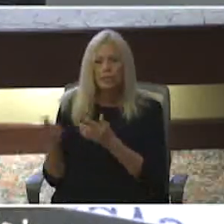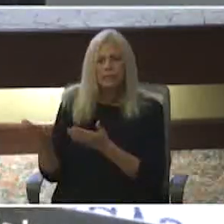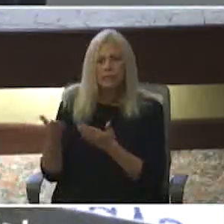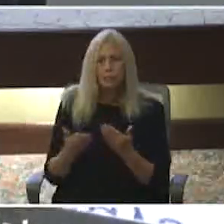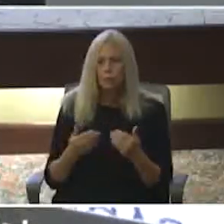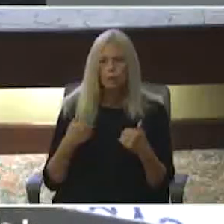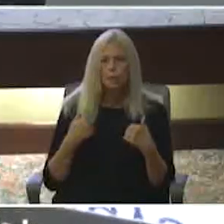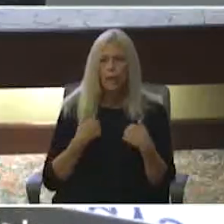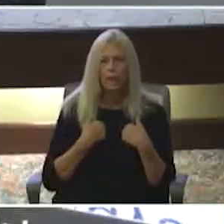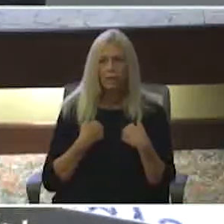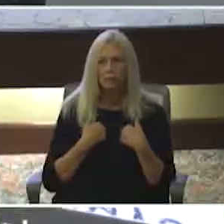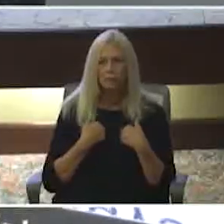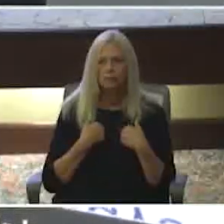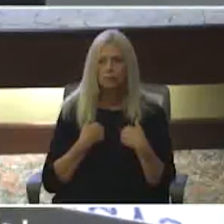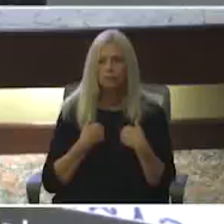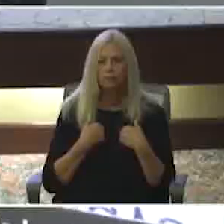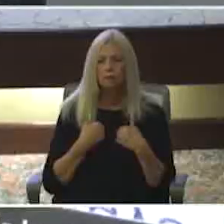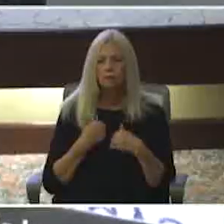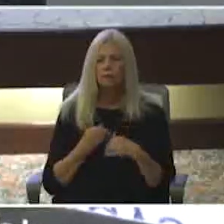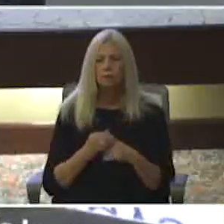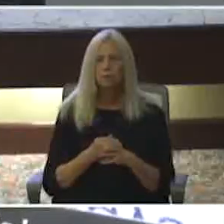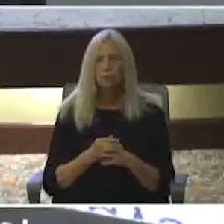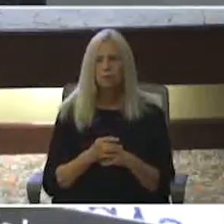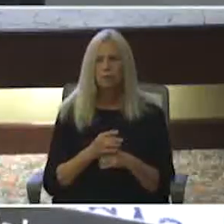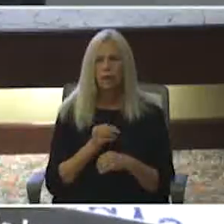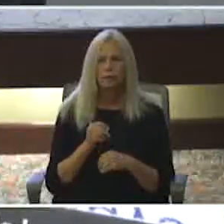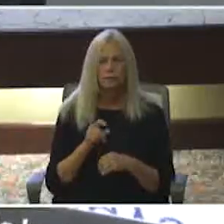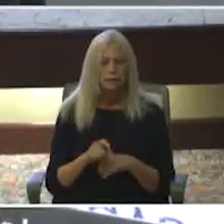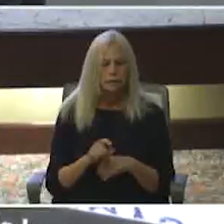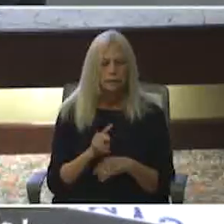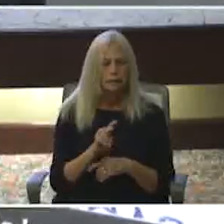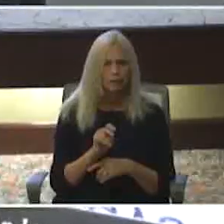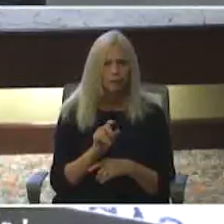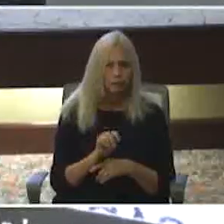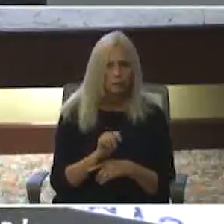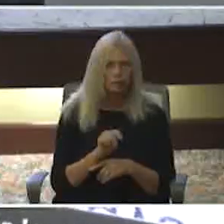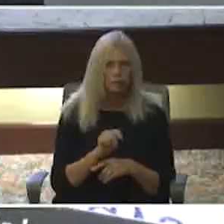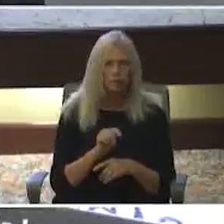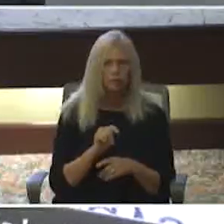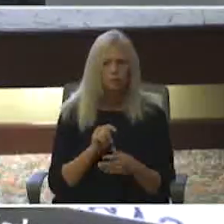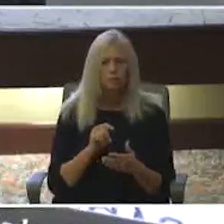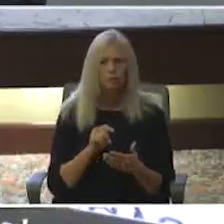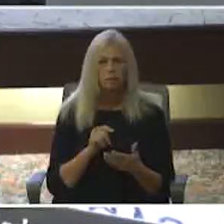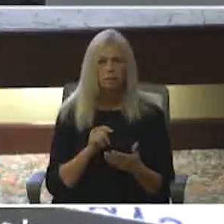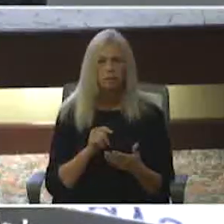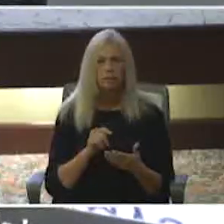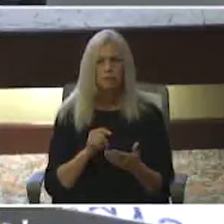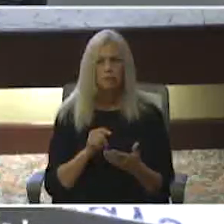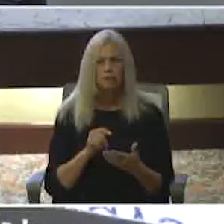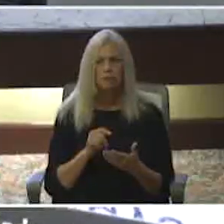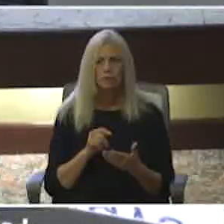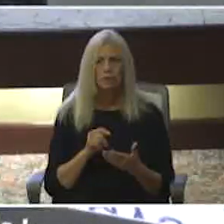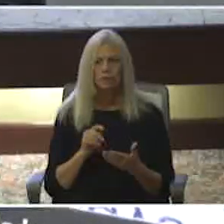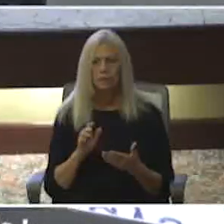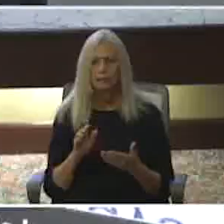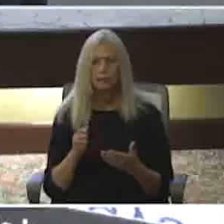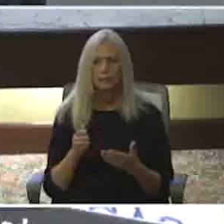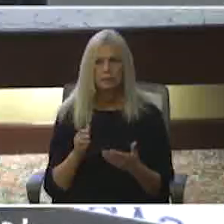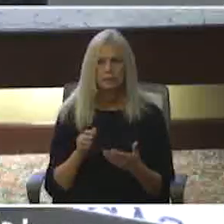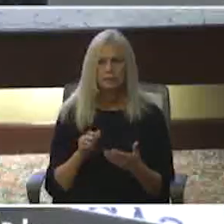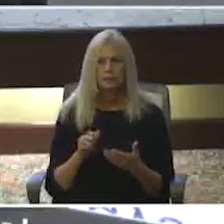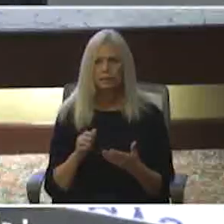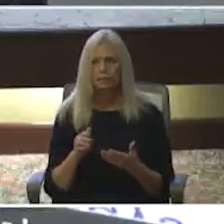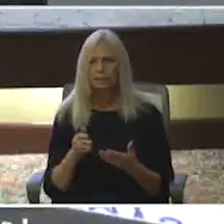want any bull hooks, and we need a veterinarian on site. It just seems sort of kind